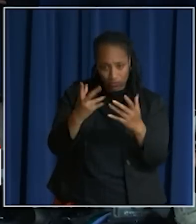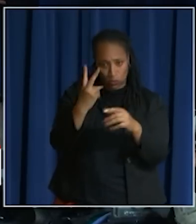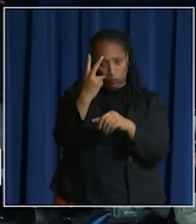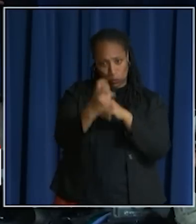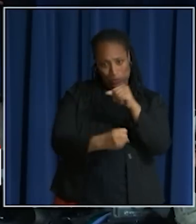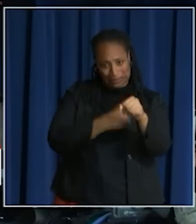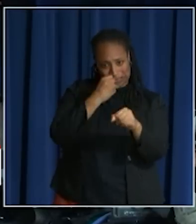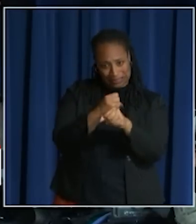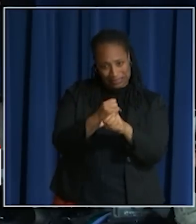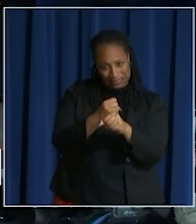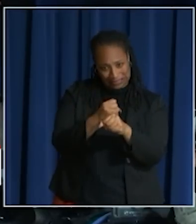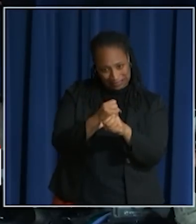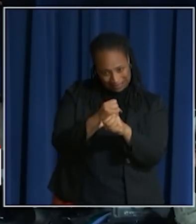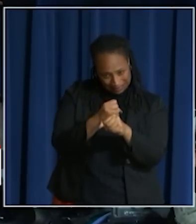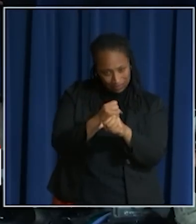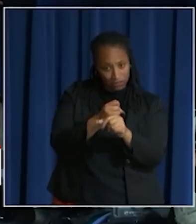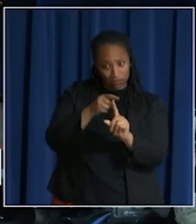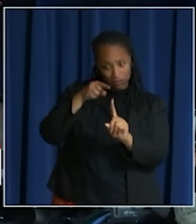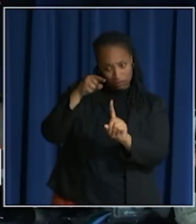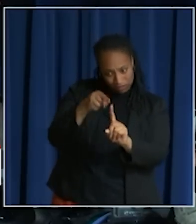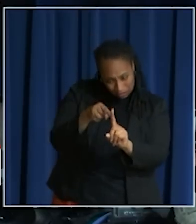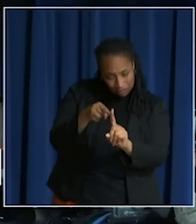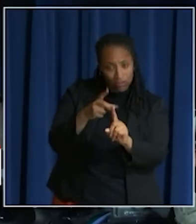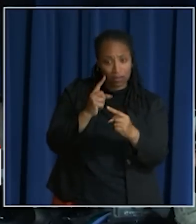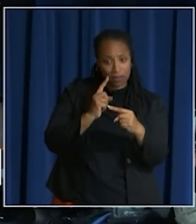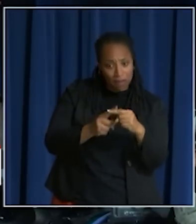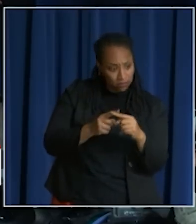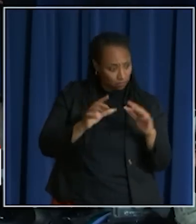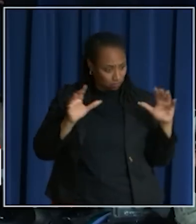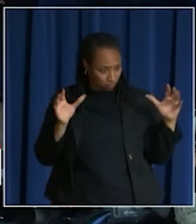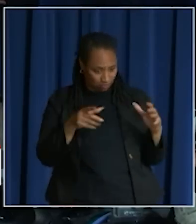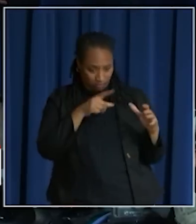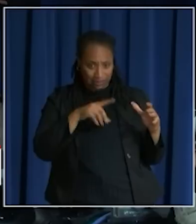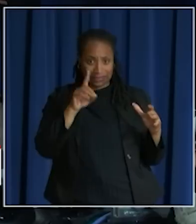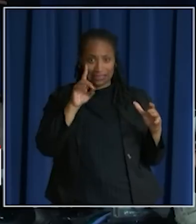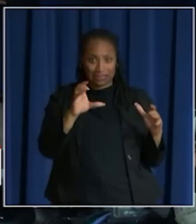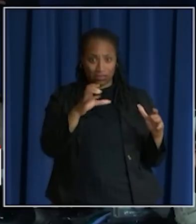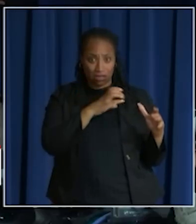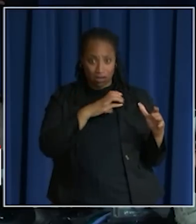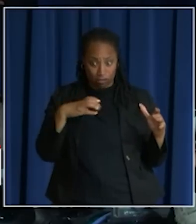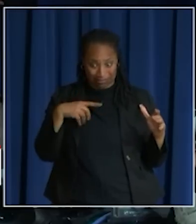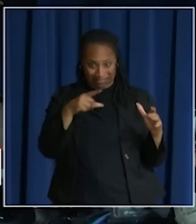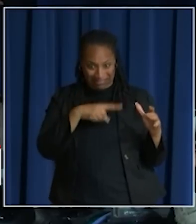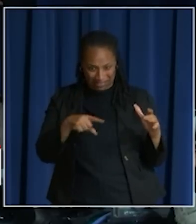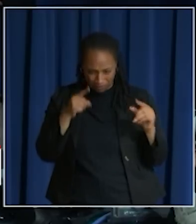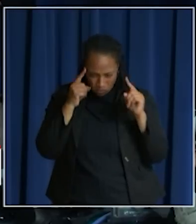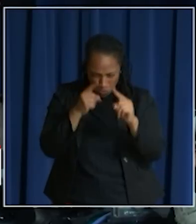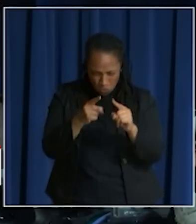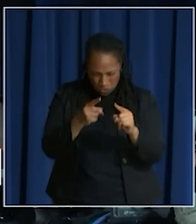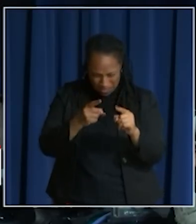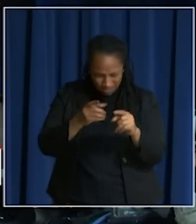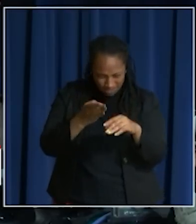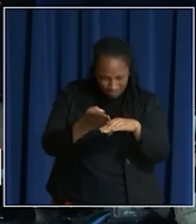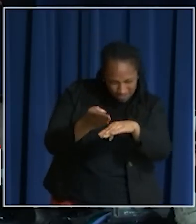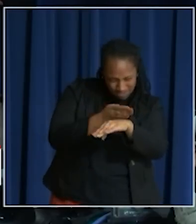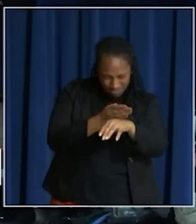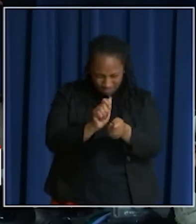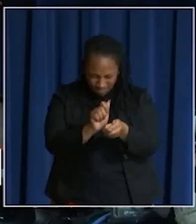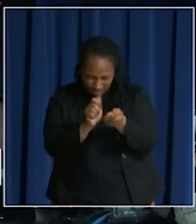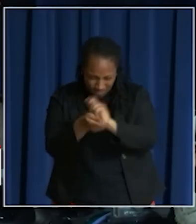the council pass laws that would allow judges to hold